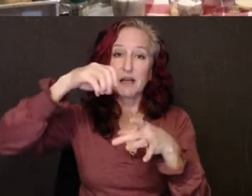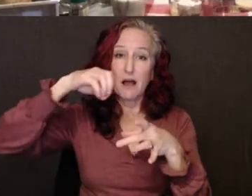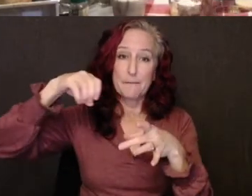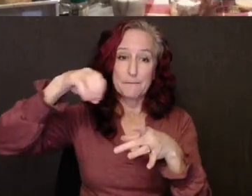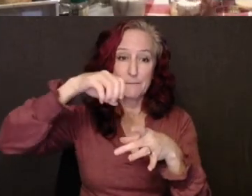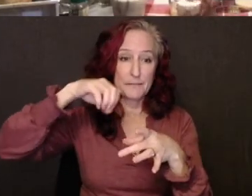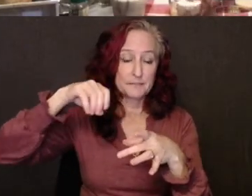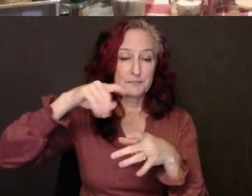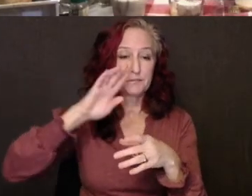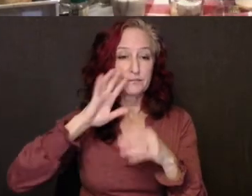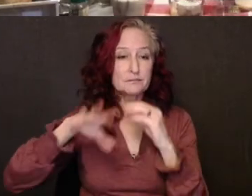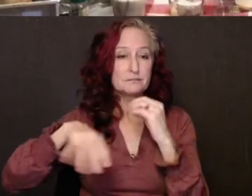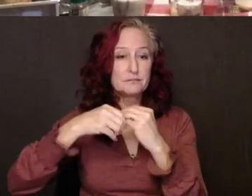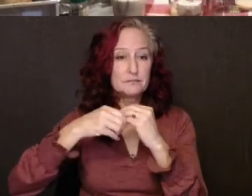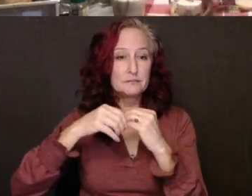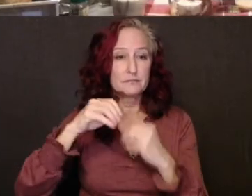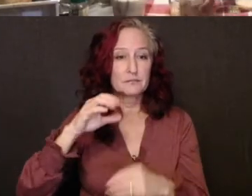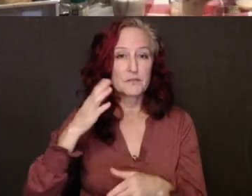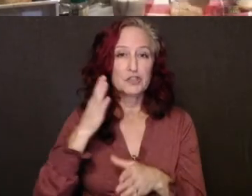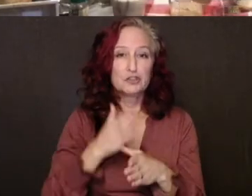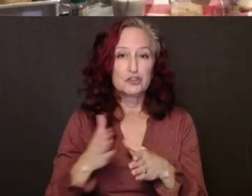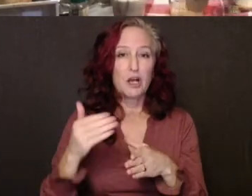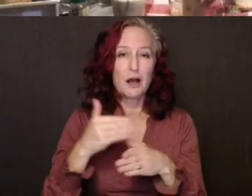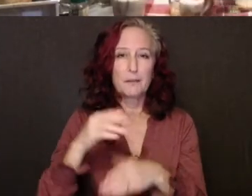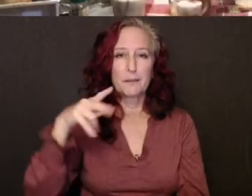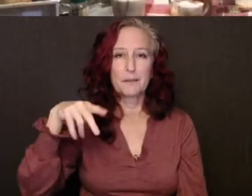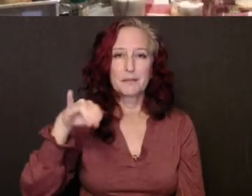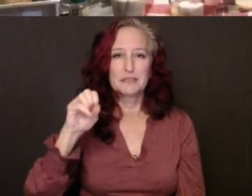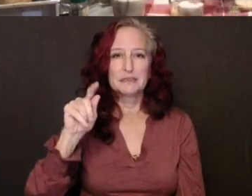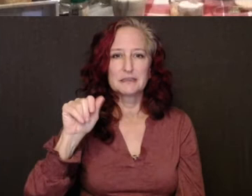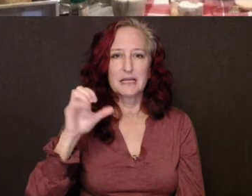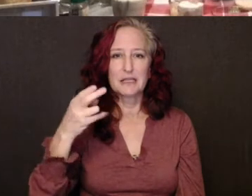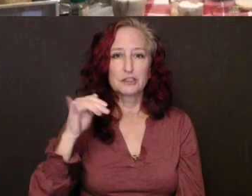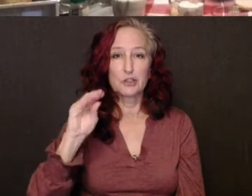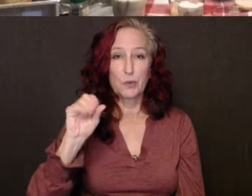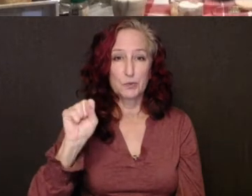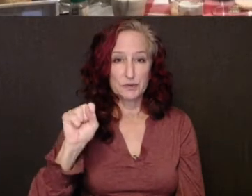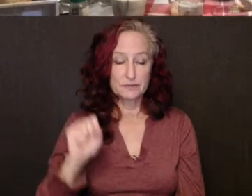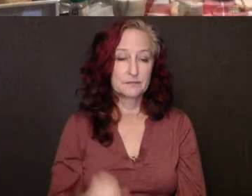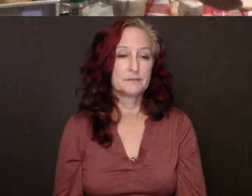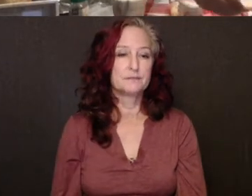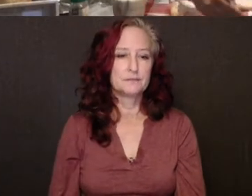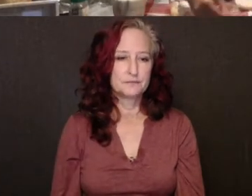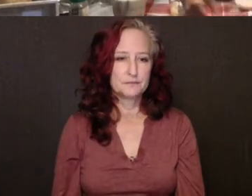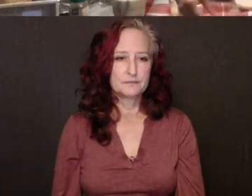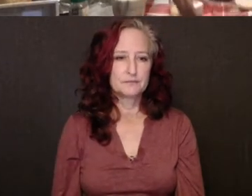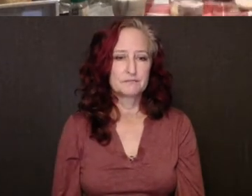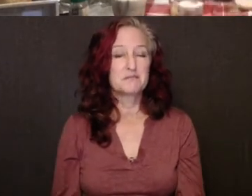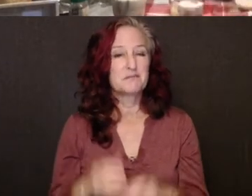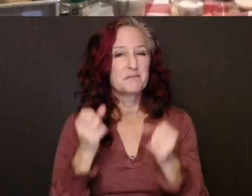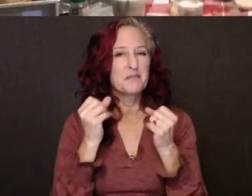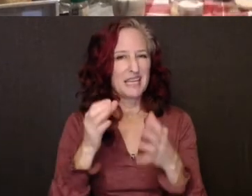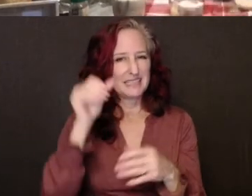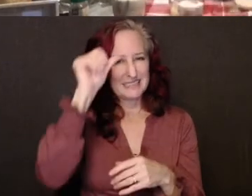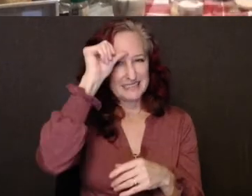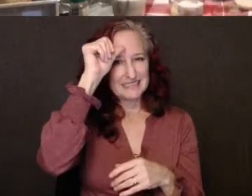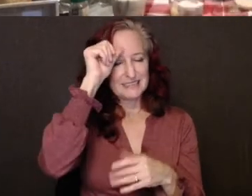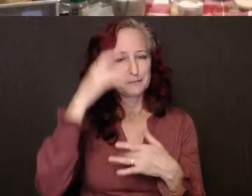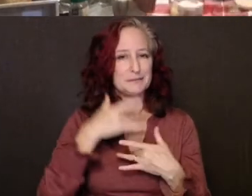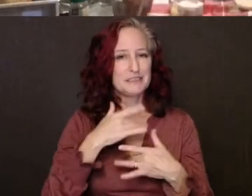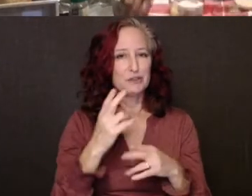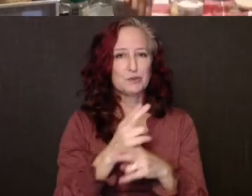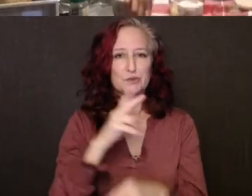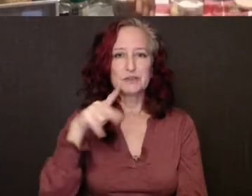of color because I feel like otherwise this is pretty like not as colorful. So maybe pomegranate would add a little bit of